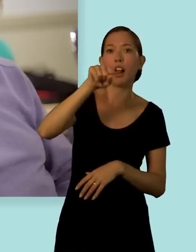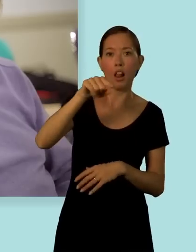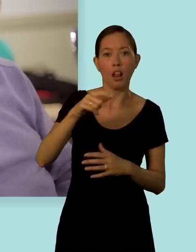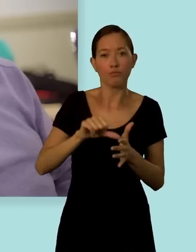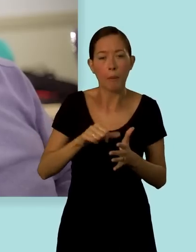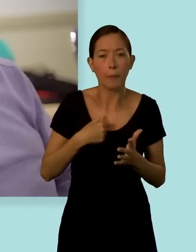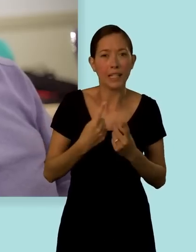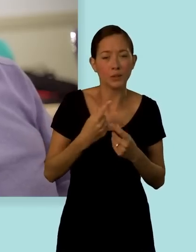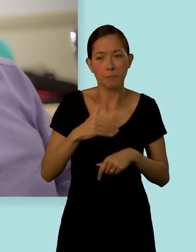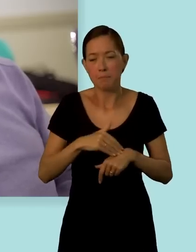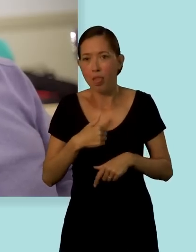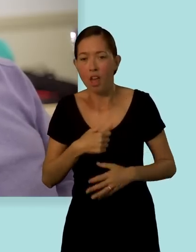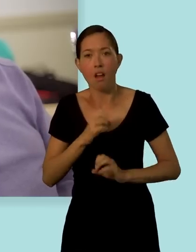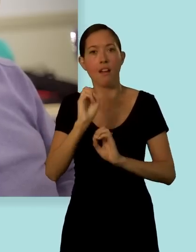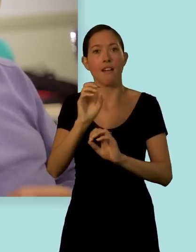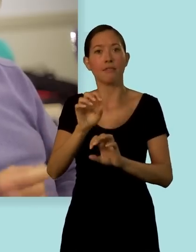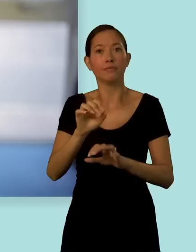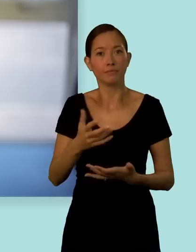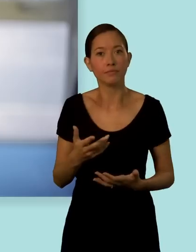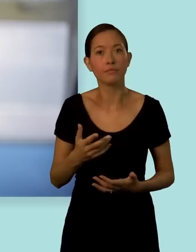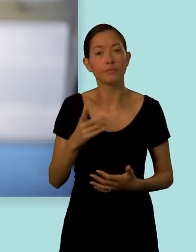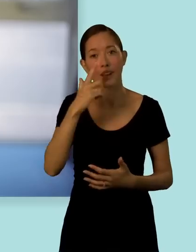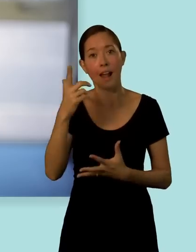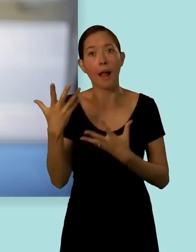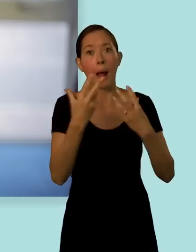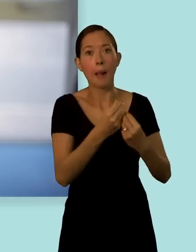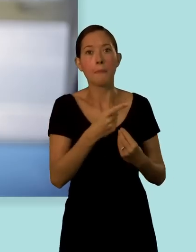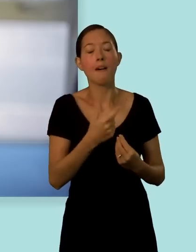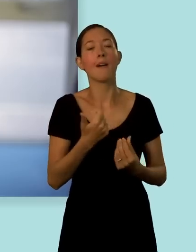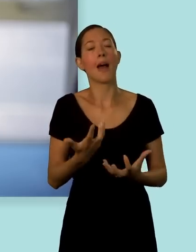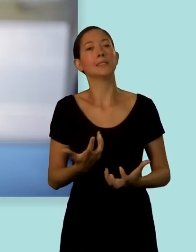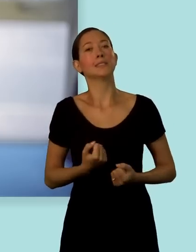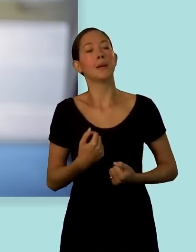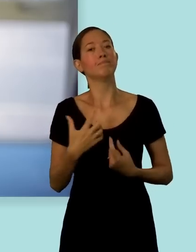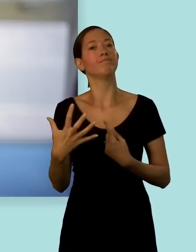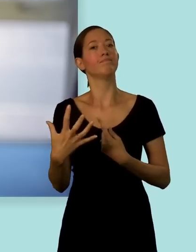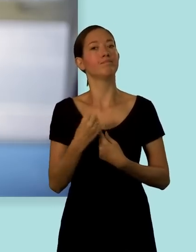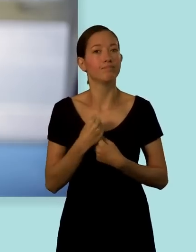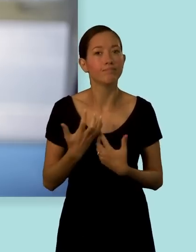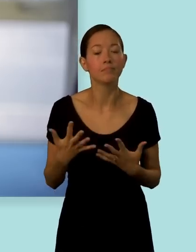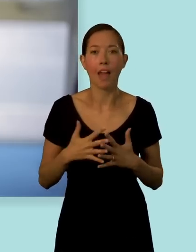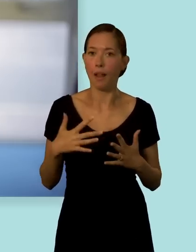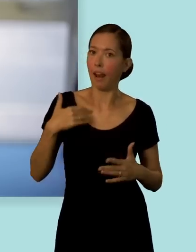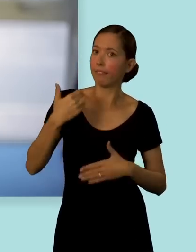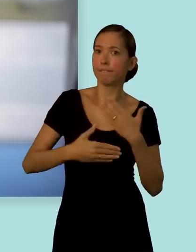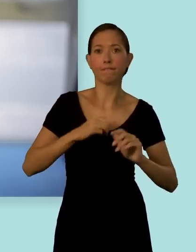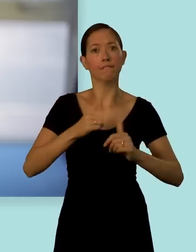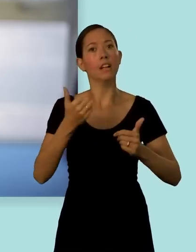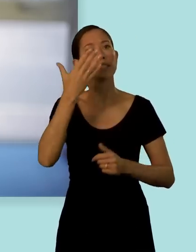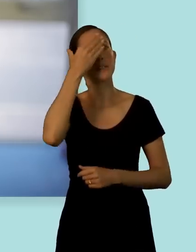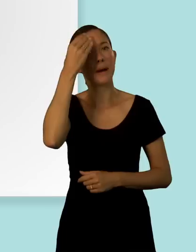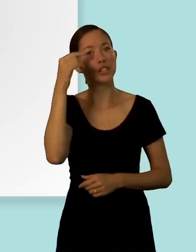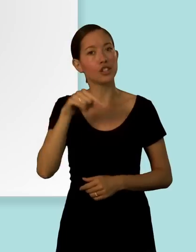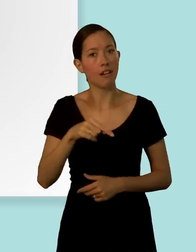problems or issues that might be bothering them. They might help you to come to terms with the diagnosis and identify ways to live well with